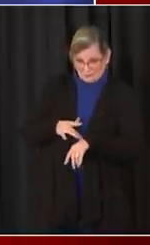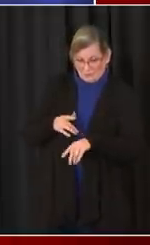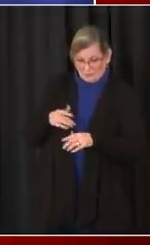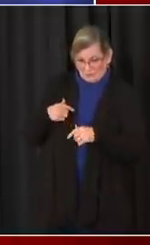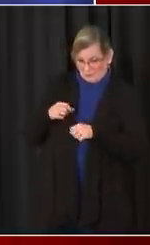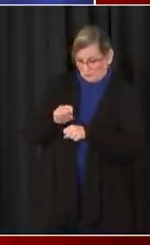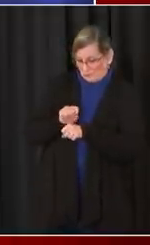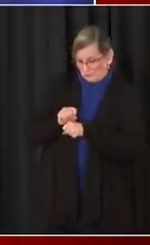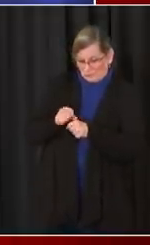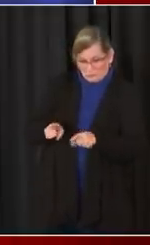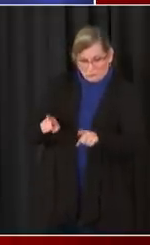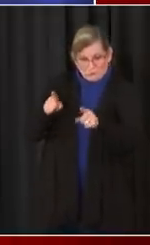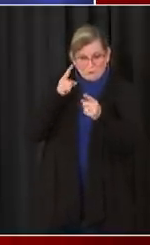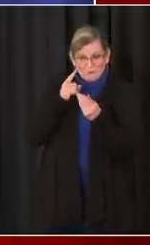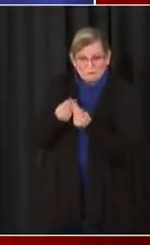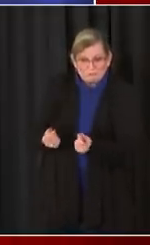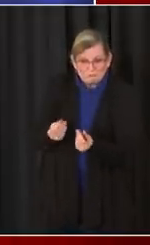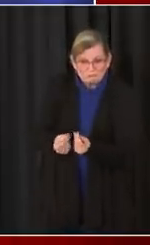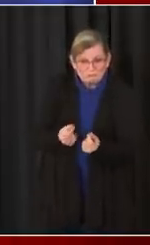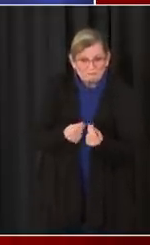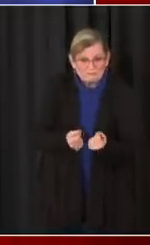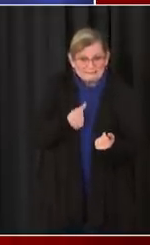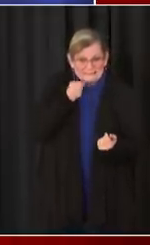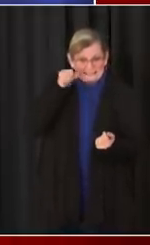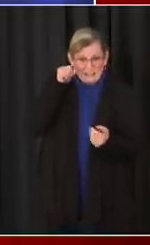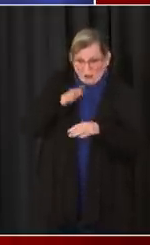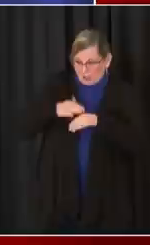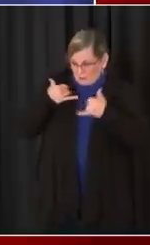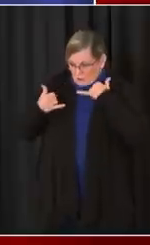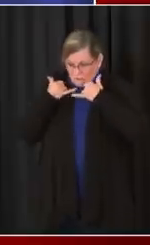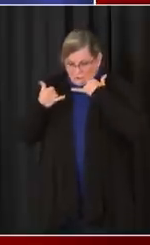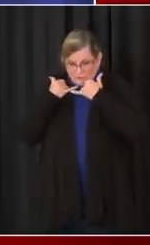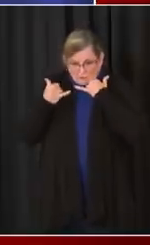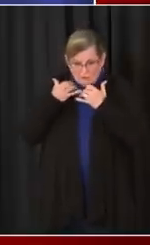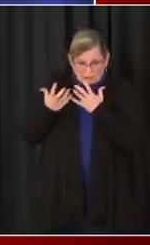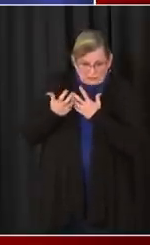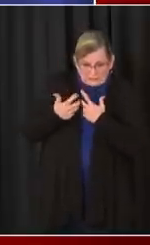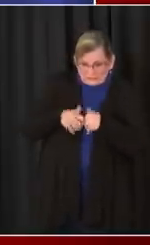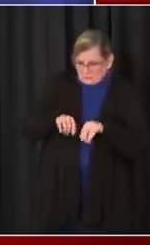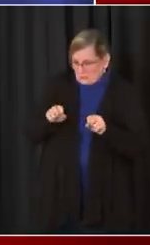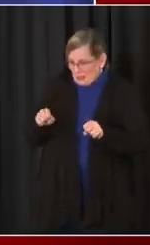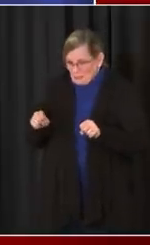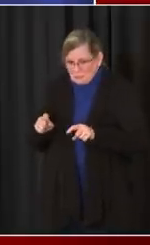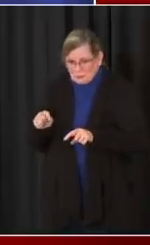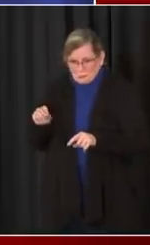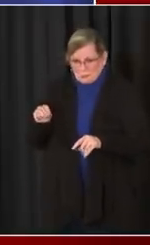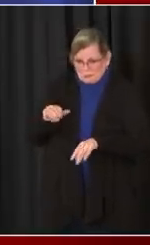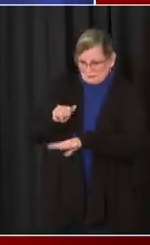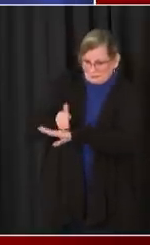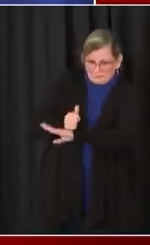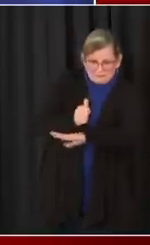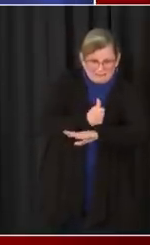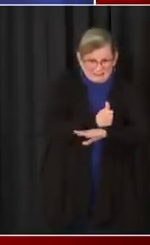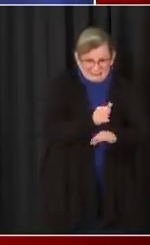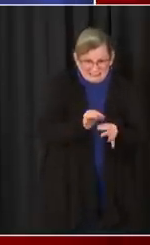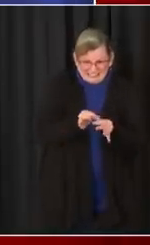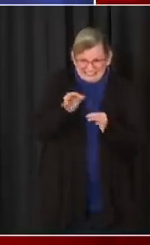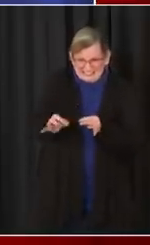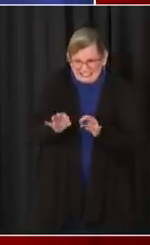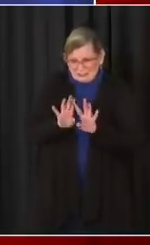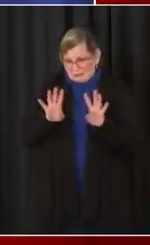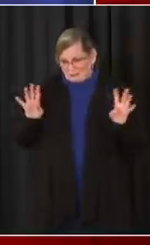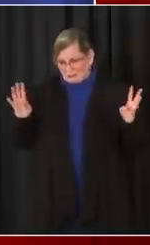this solution midstream yesterday, and we were on the phones to get, as quickly as possible, a capability in place to extend the